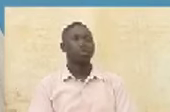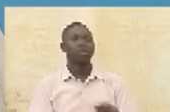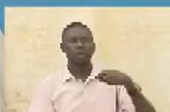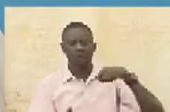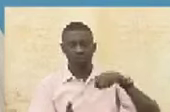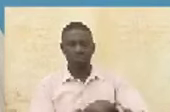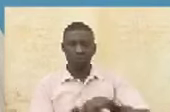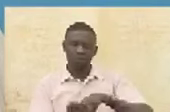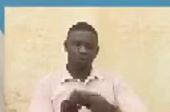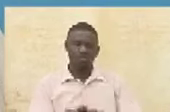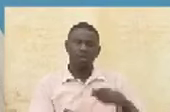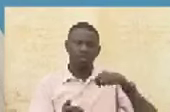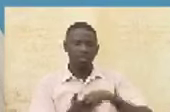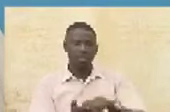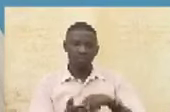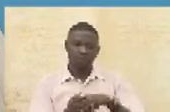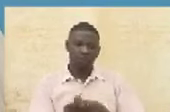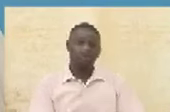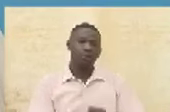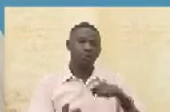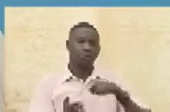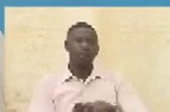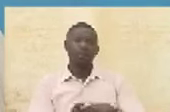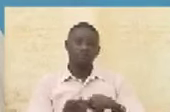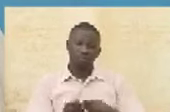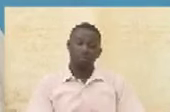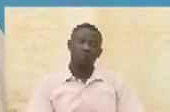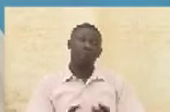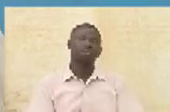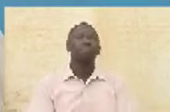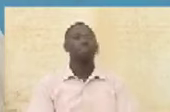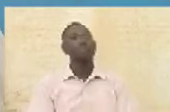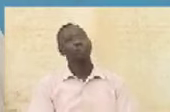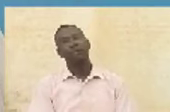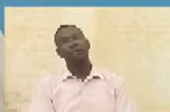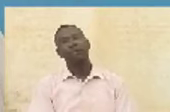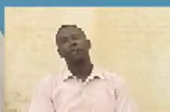decided to break these groundnuts,